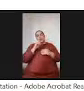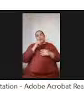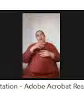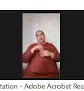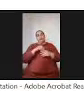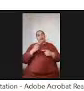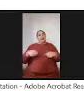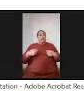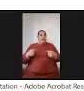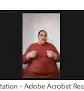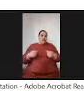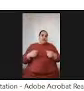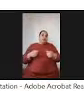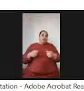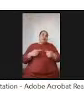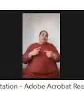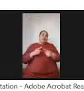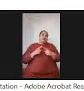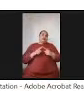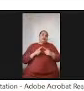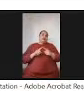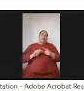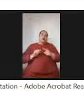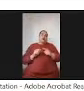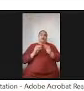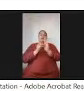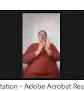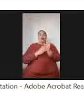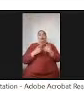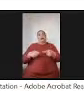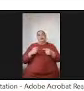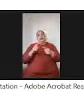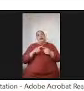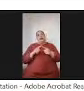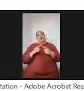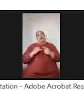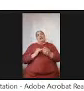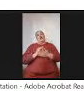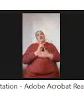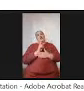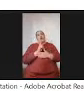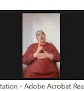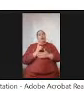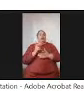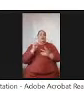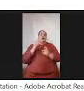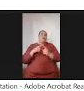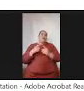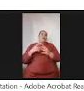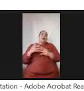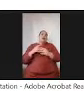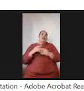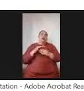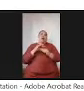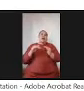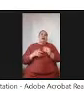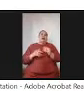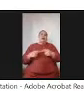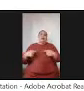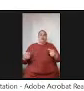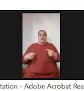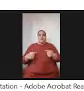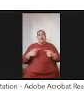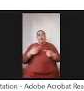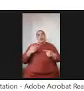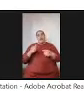expenditure and keeping track of expenditure as well as any early warning signals for any over or under expenditure, we do have